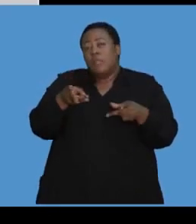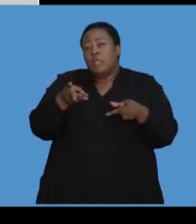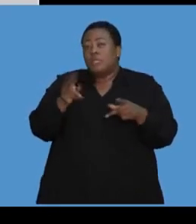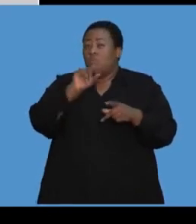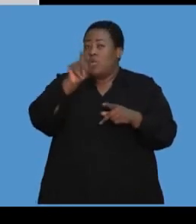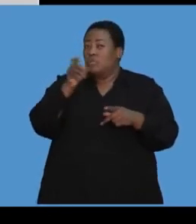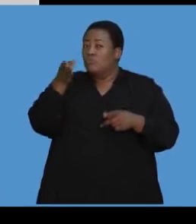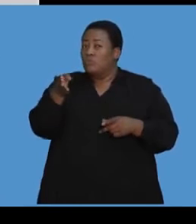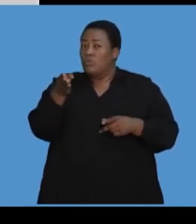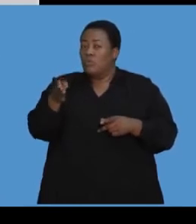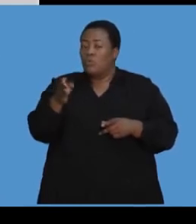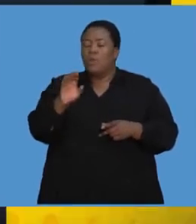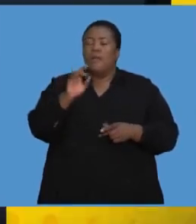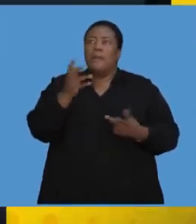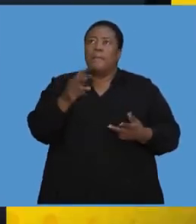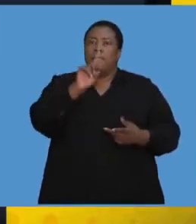such a question in